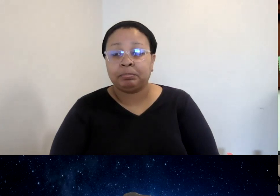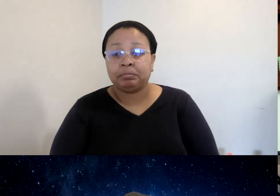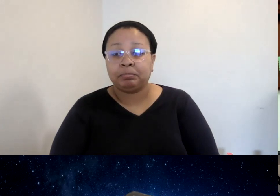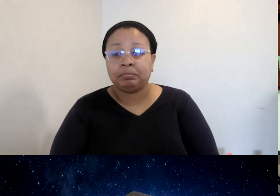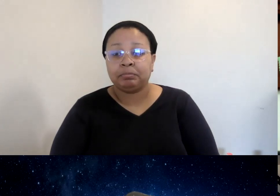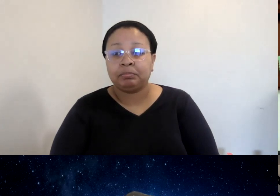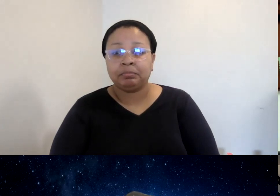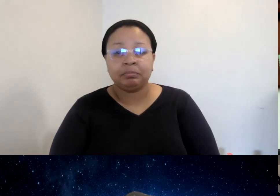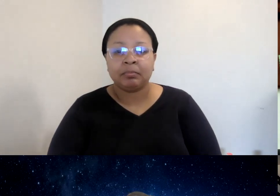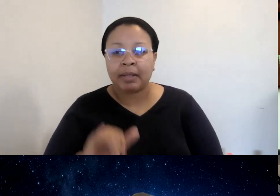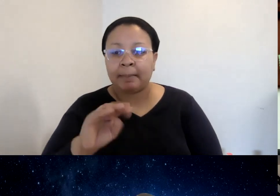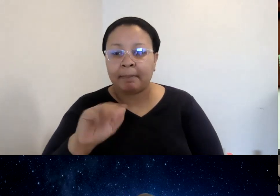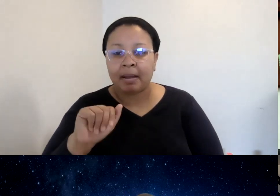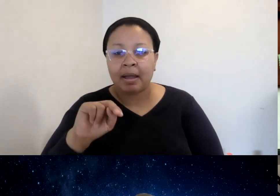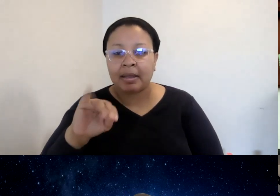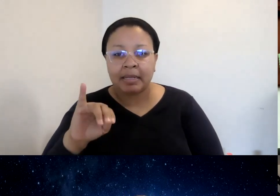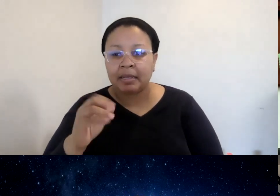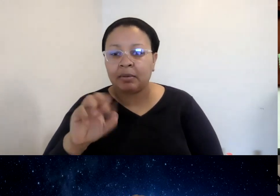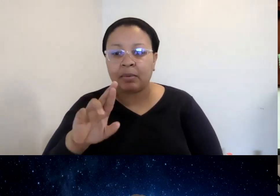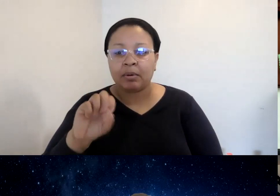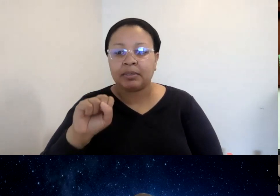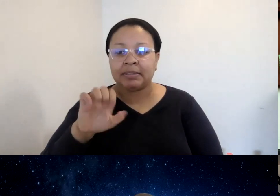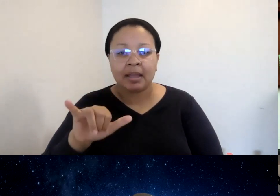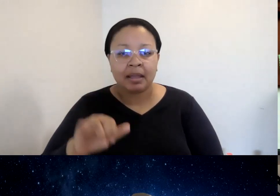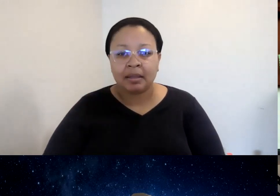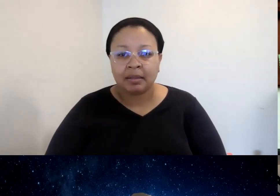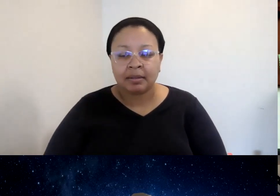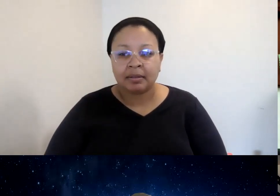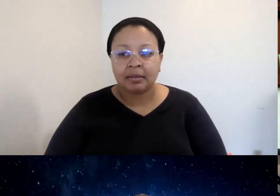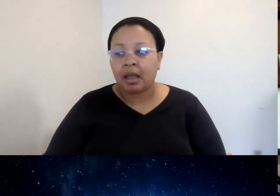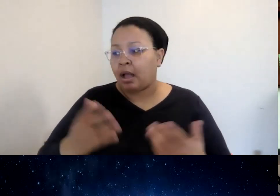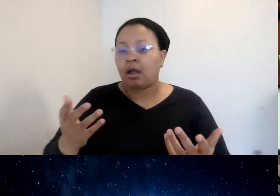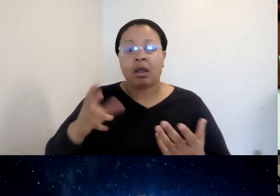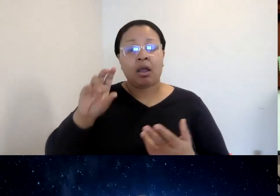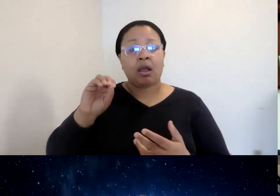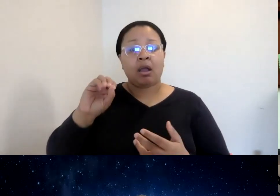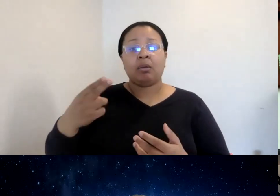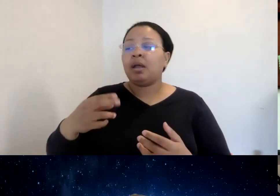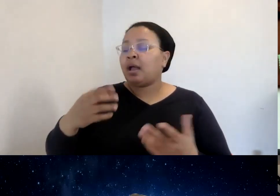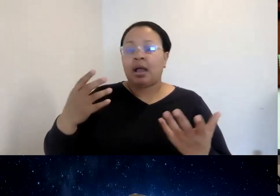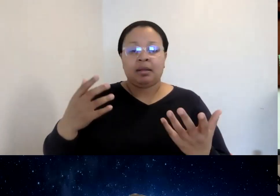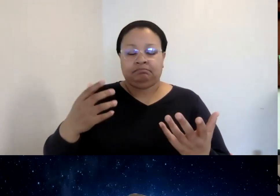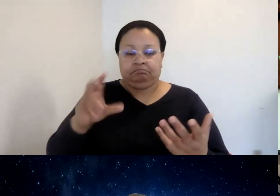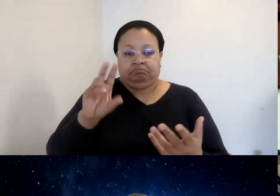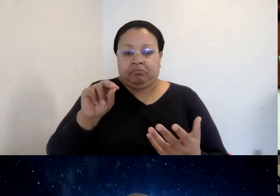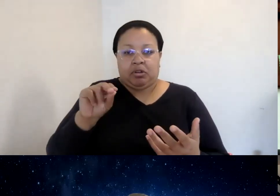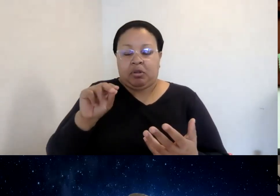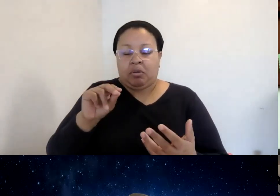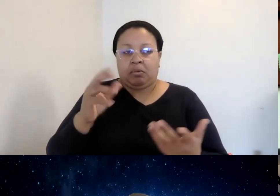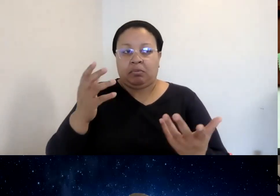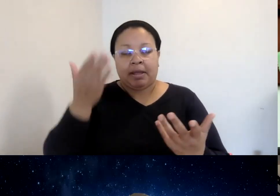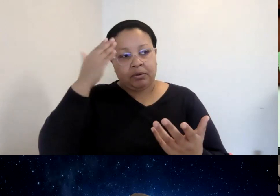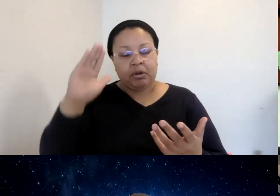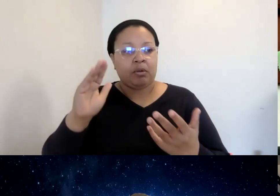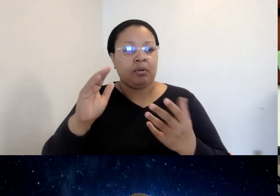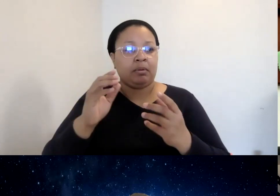And I don't know if Amani or Oh, Simon. I mean, I don't know. I don't really know of any meeting to discuss any of these types